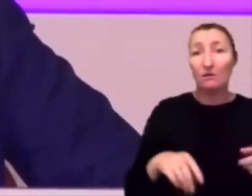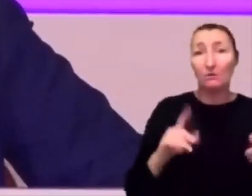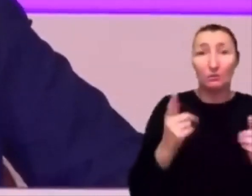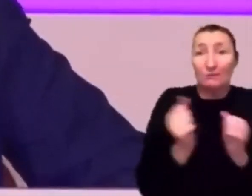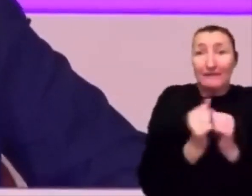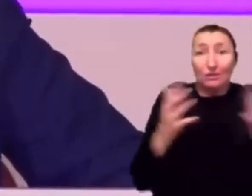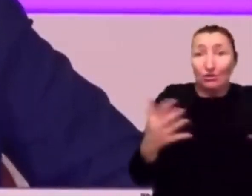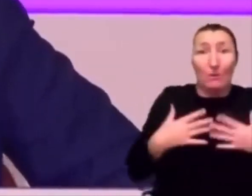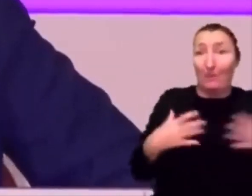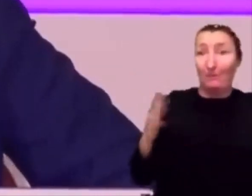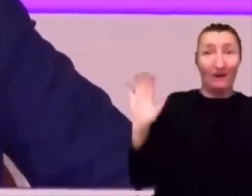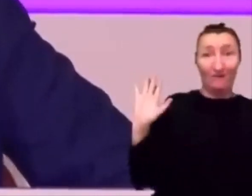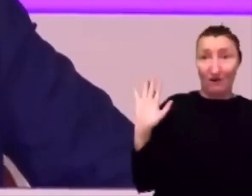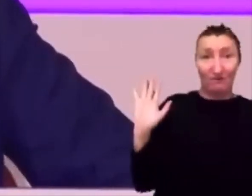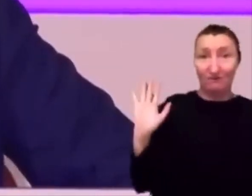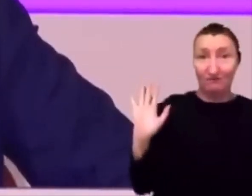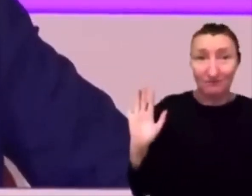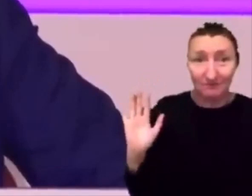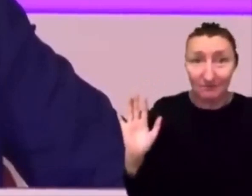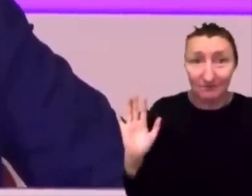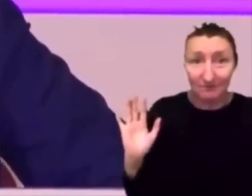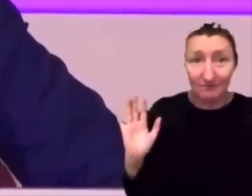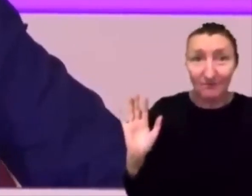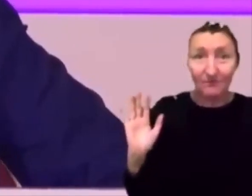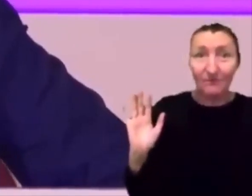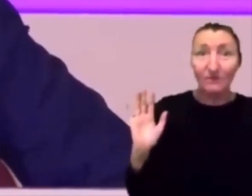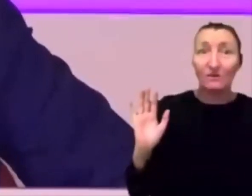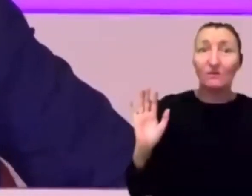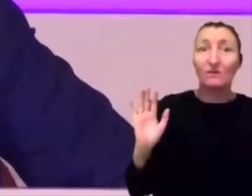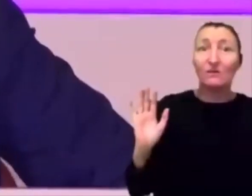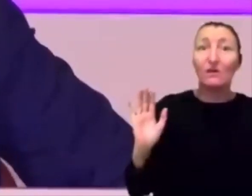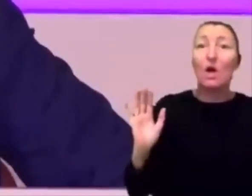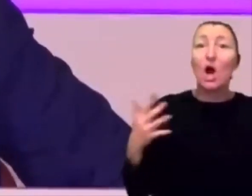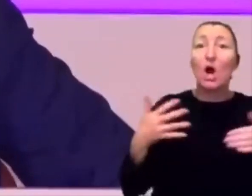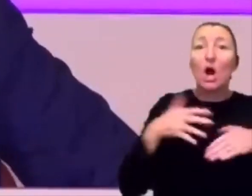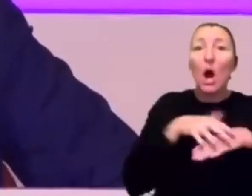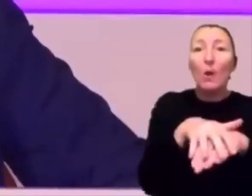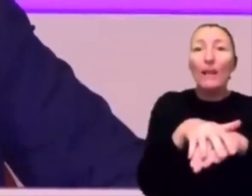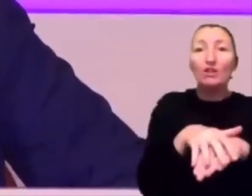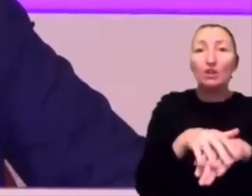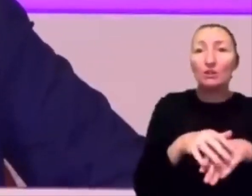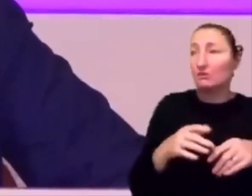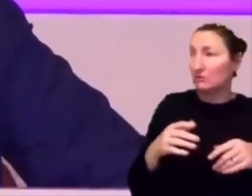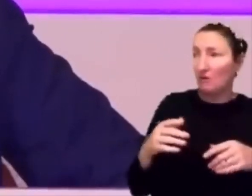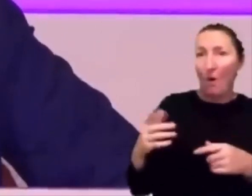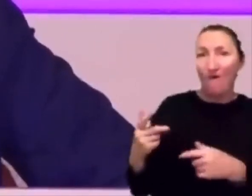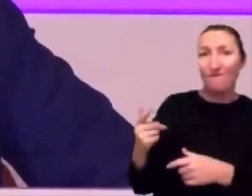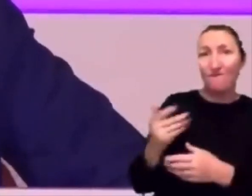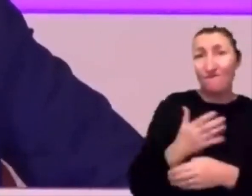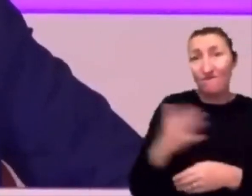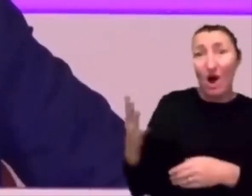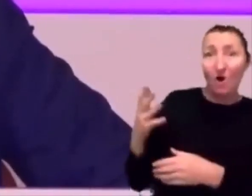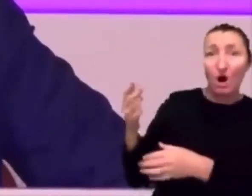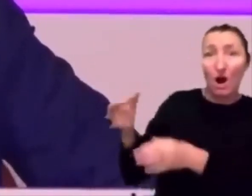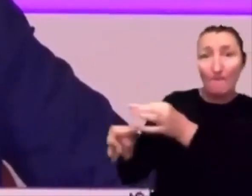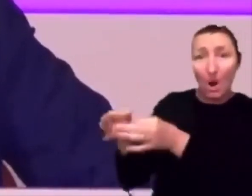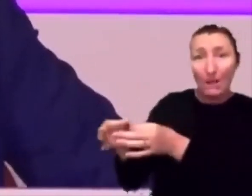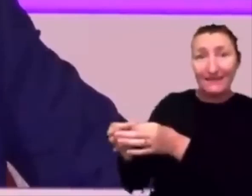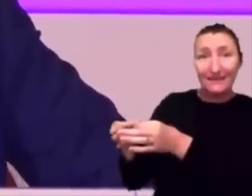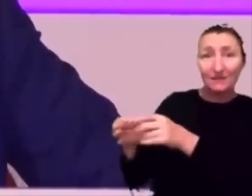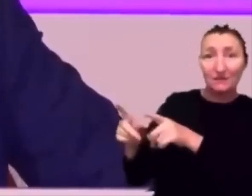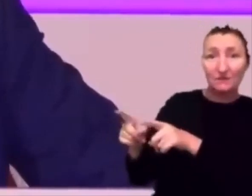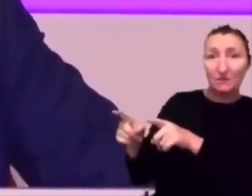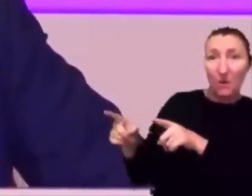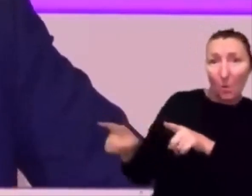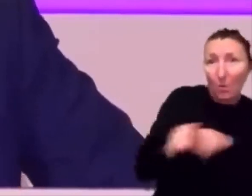You may not like it. You're in coalition with the far right, and you're in coalition with